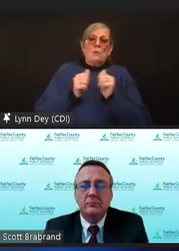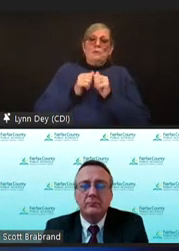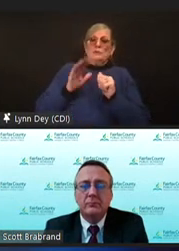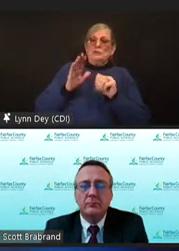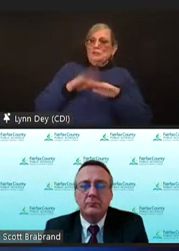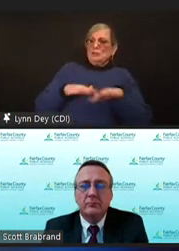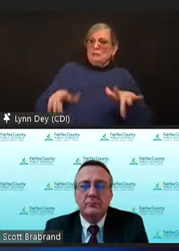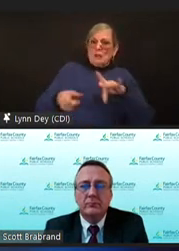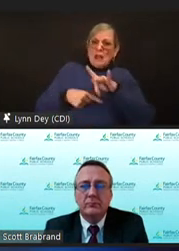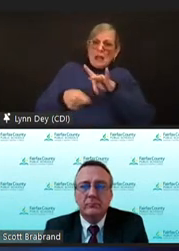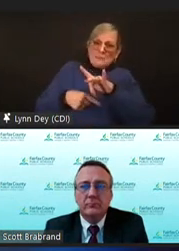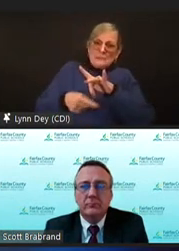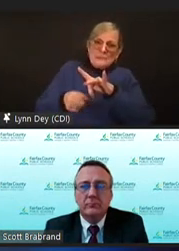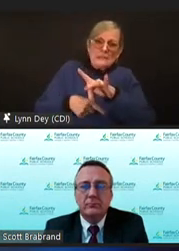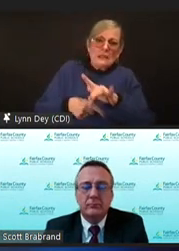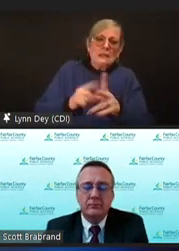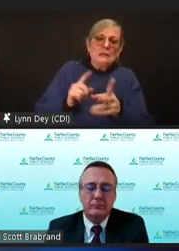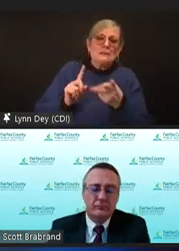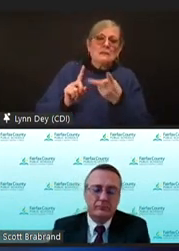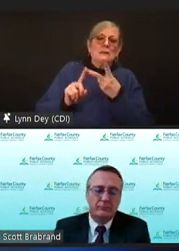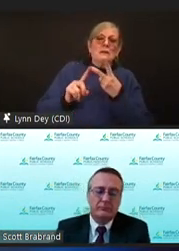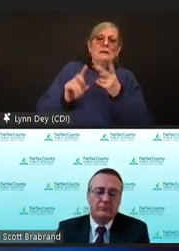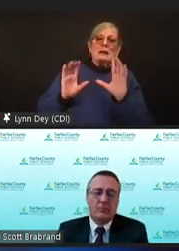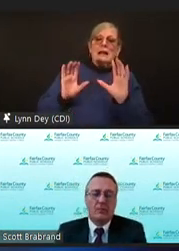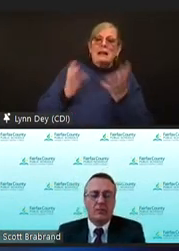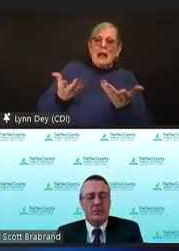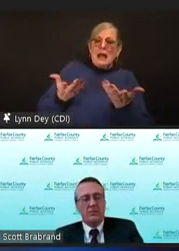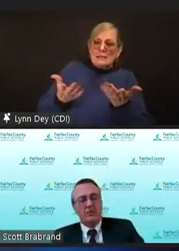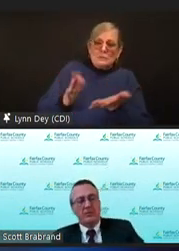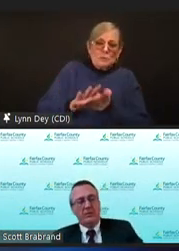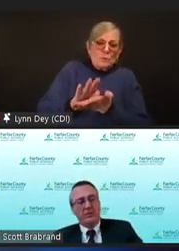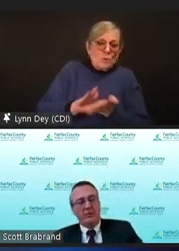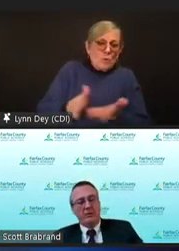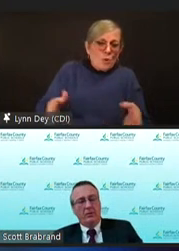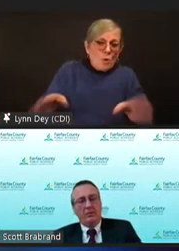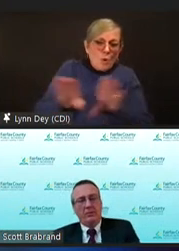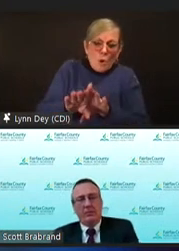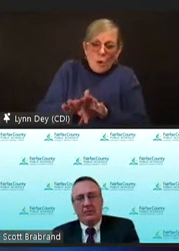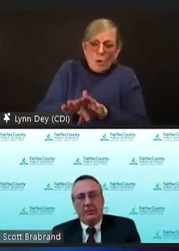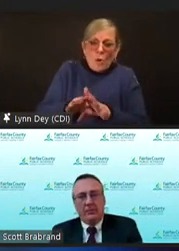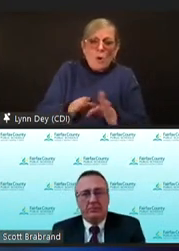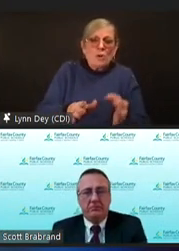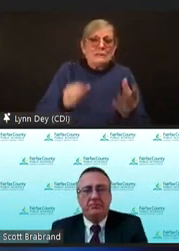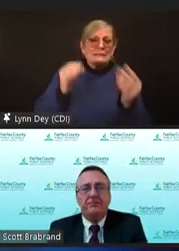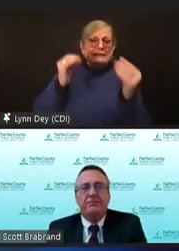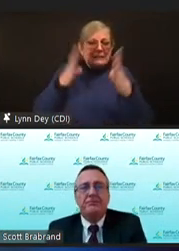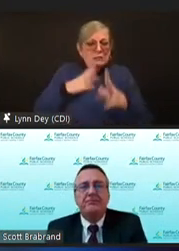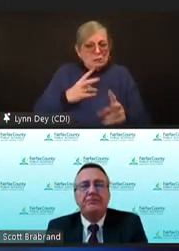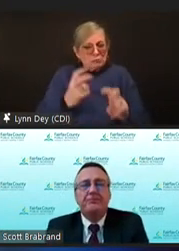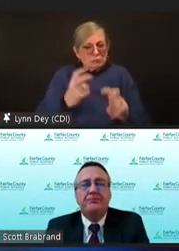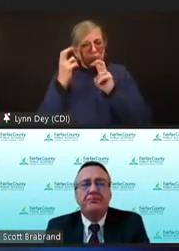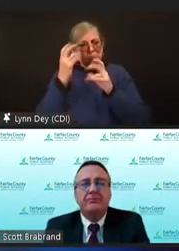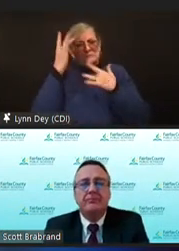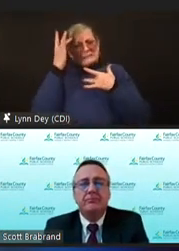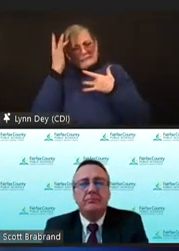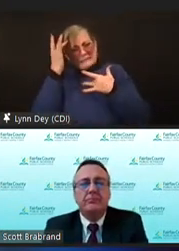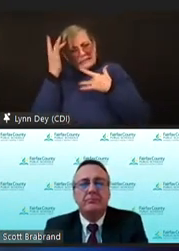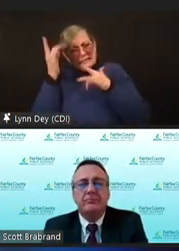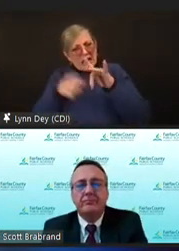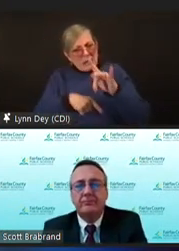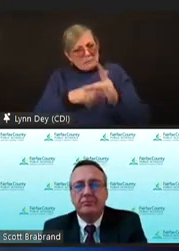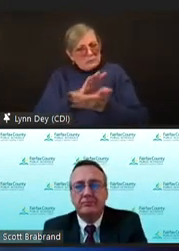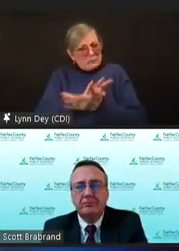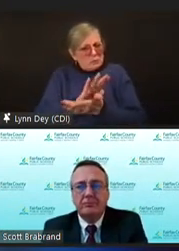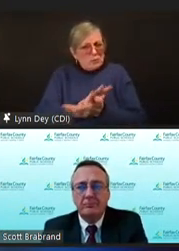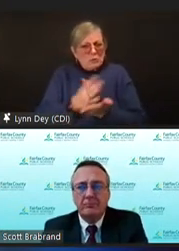classes potentially having to shut down, teachers not being available because they're sick, and all of those potential repercussions of not having